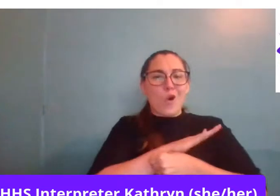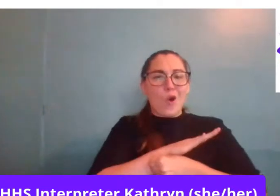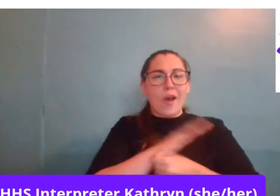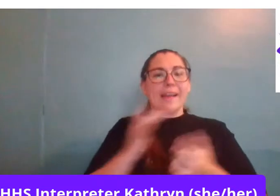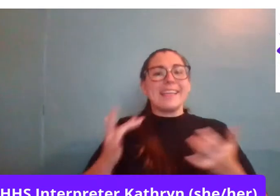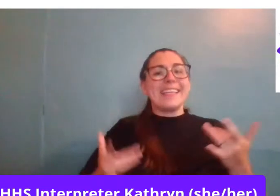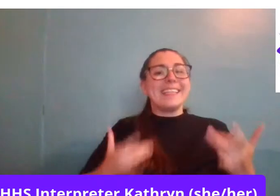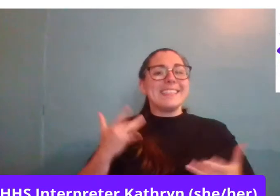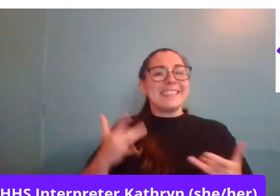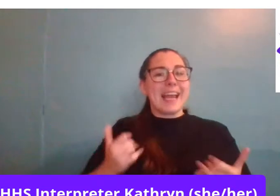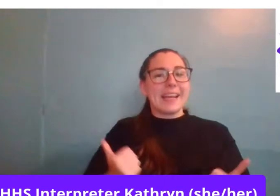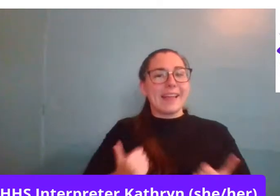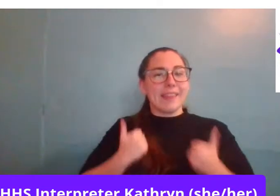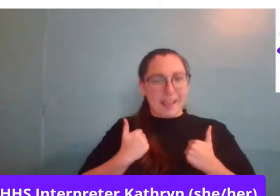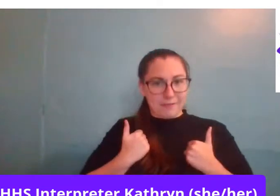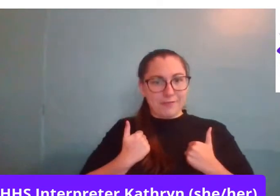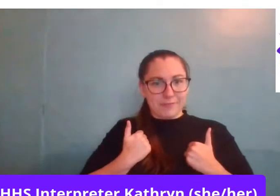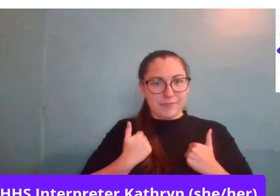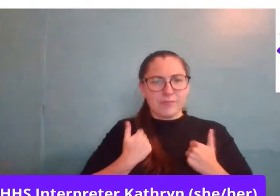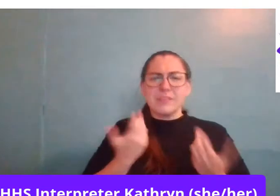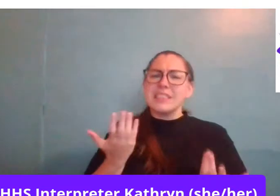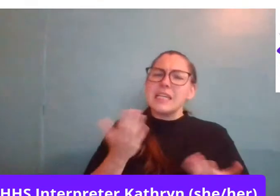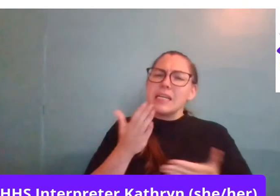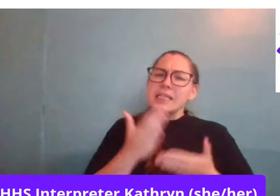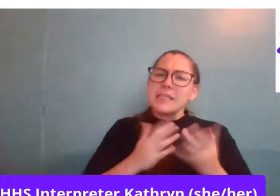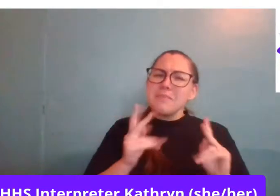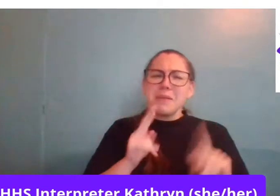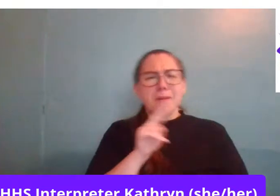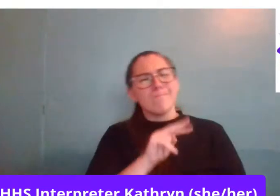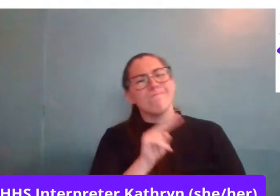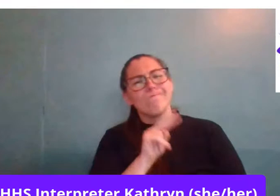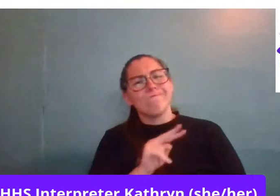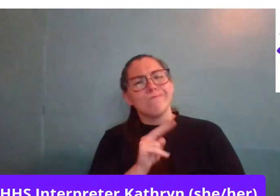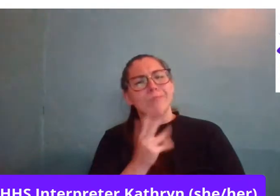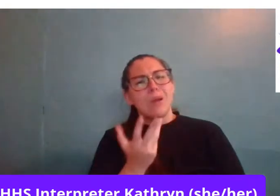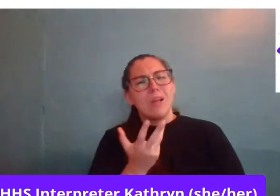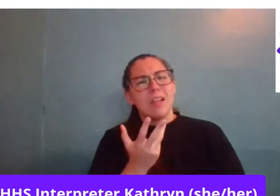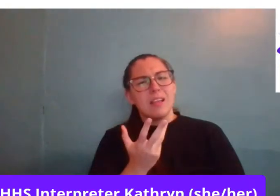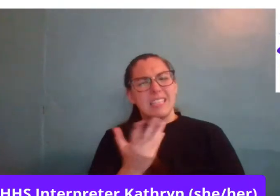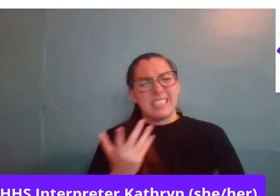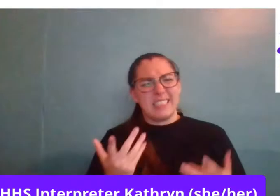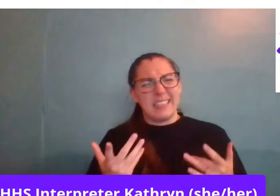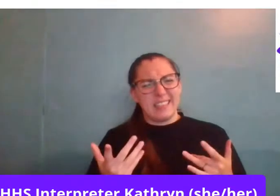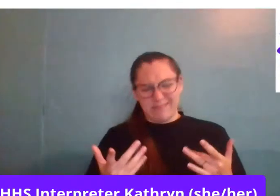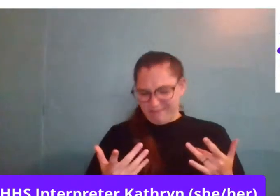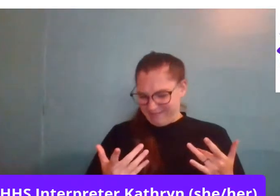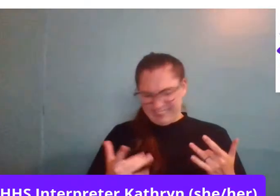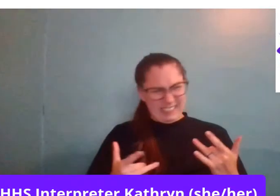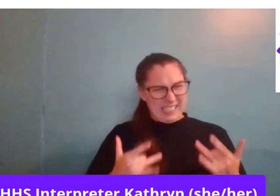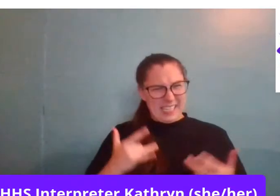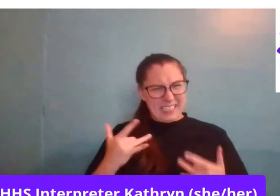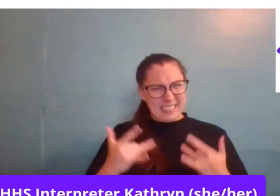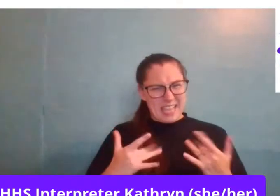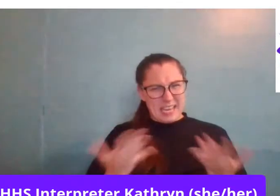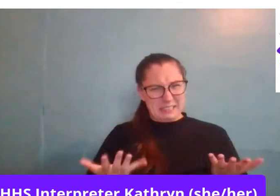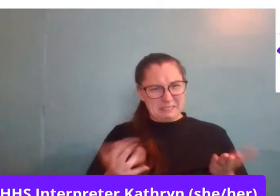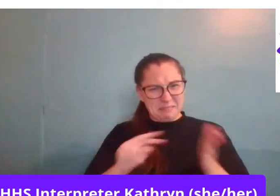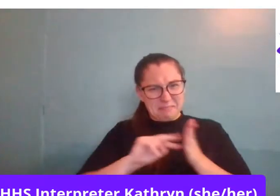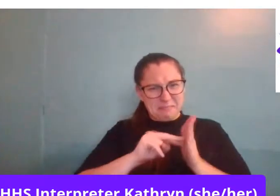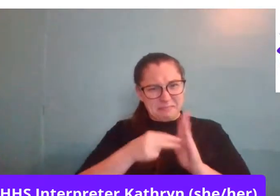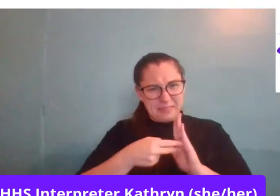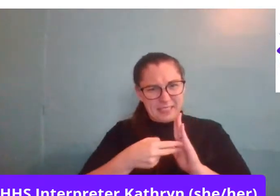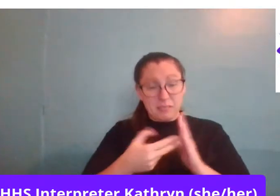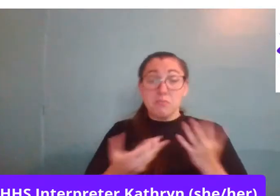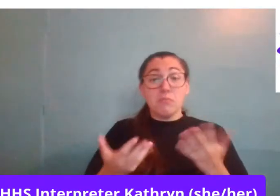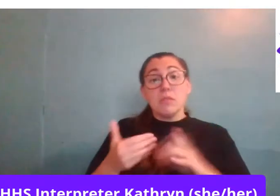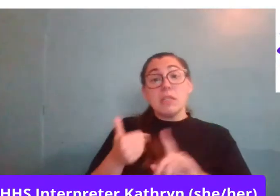life. And so for some people, it's like, well, what does excited mean? You know, because for some people, self-directed could be a